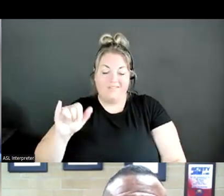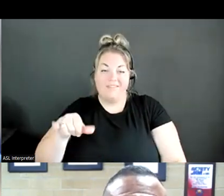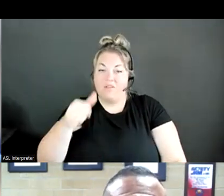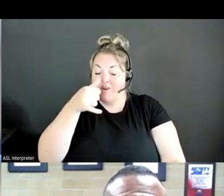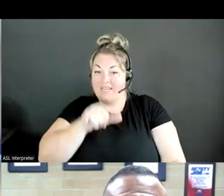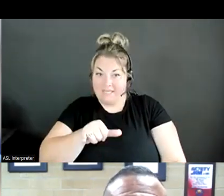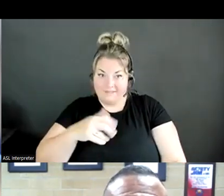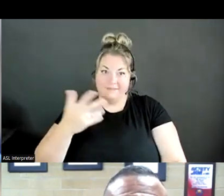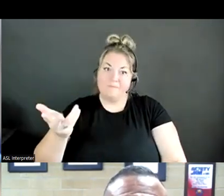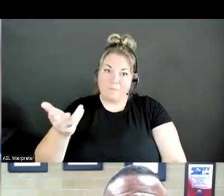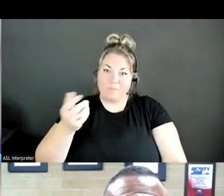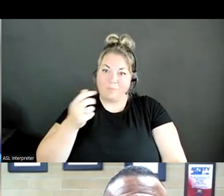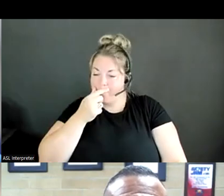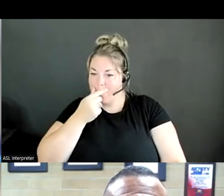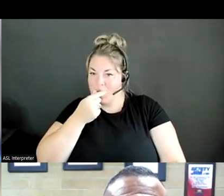So